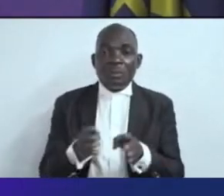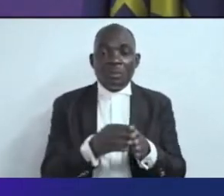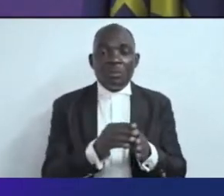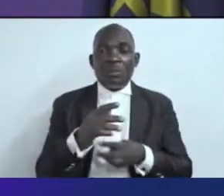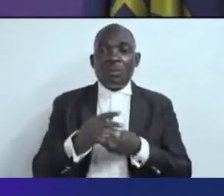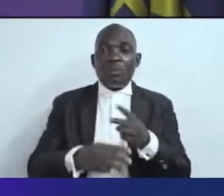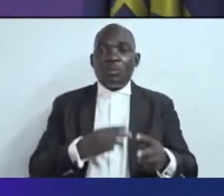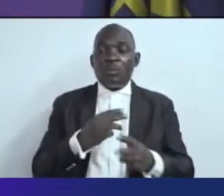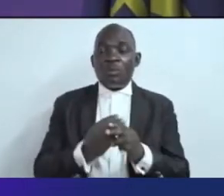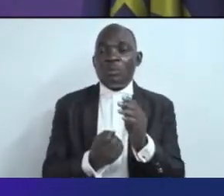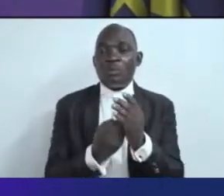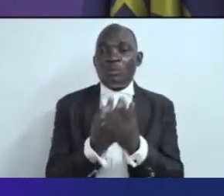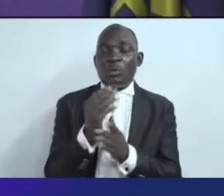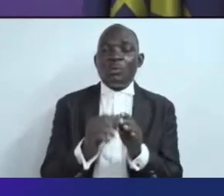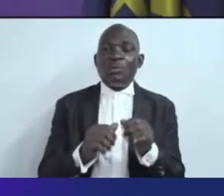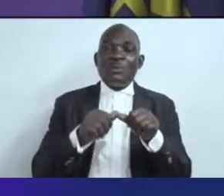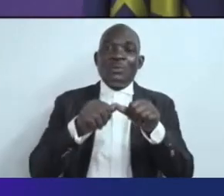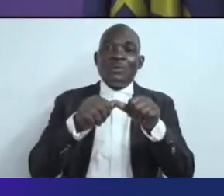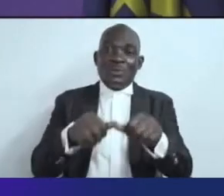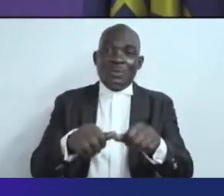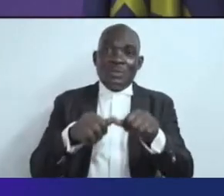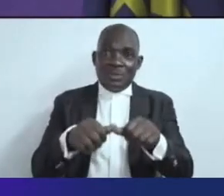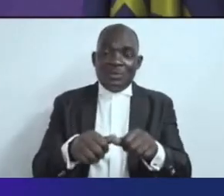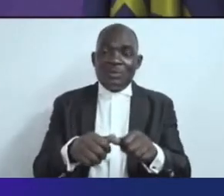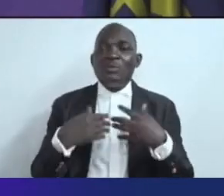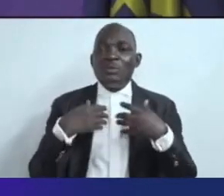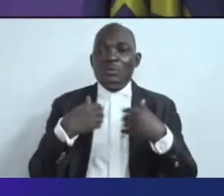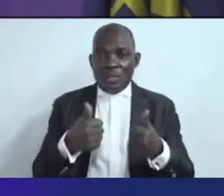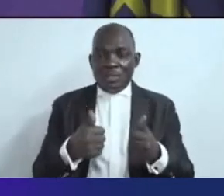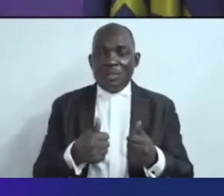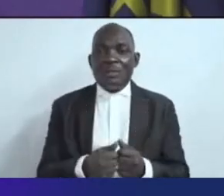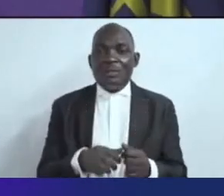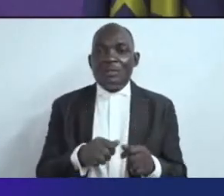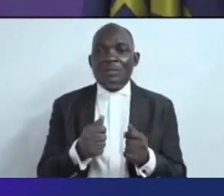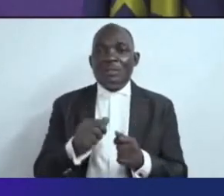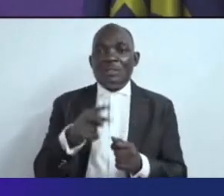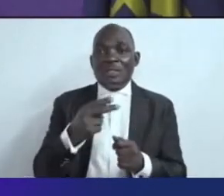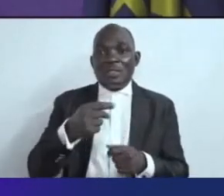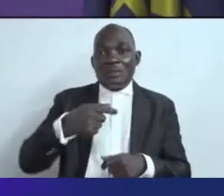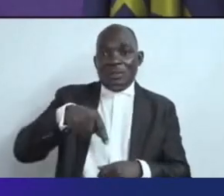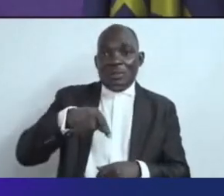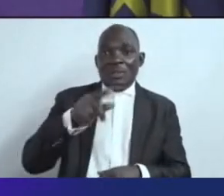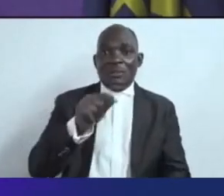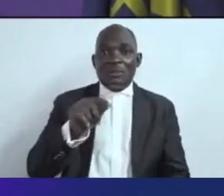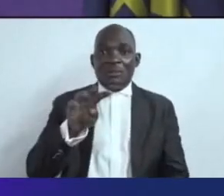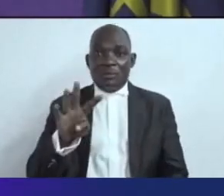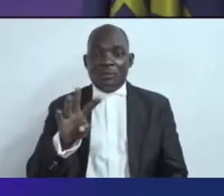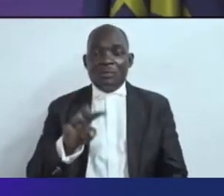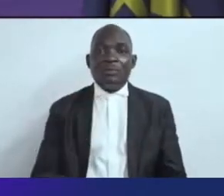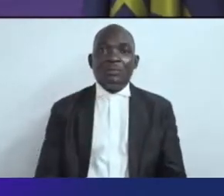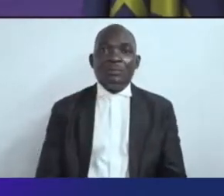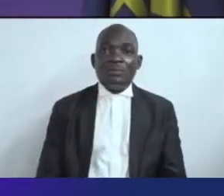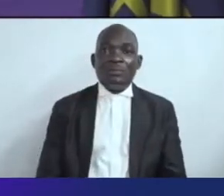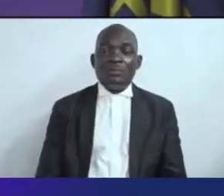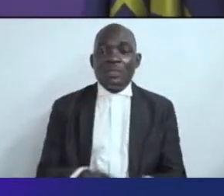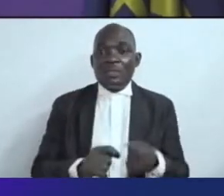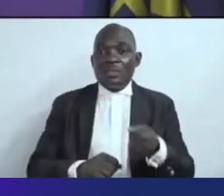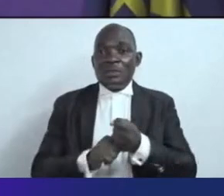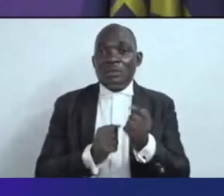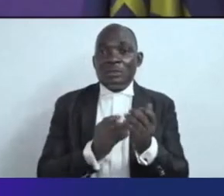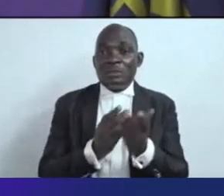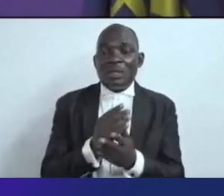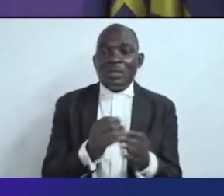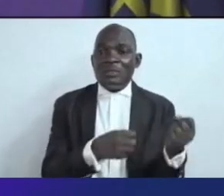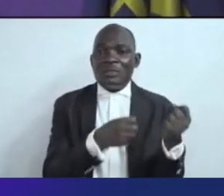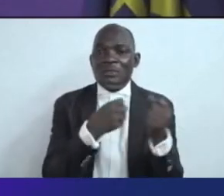Global growth continued at a steady pace in the second quarter of 2024, supported by